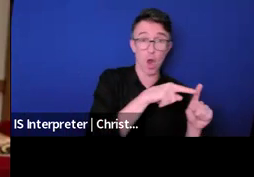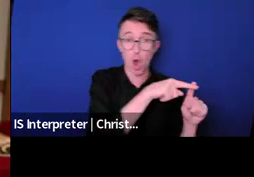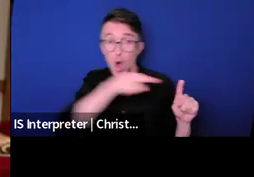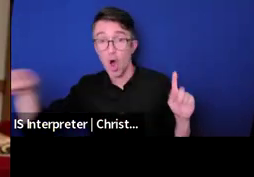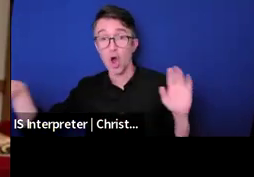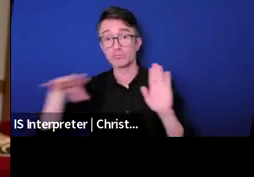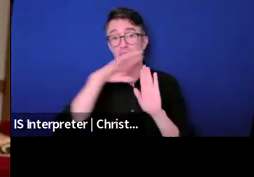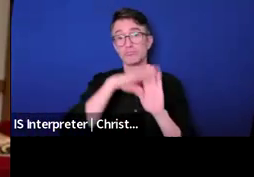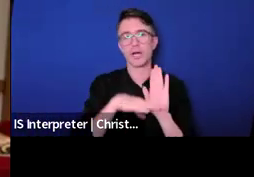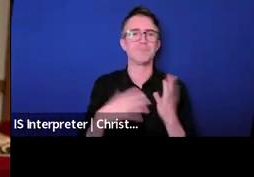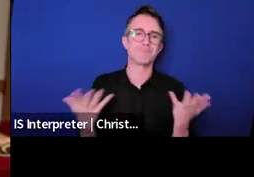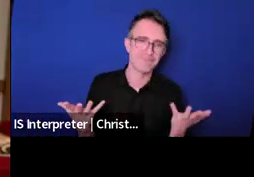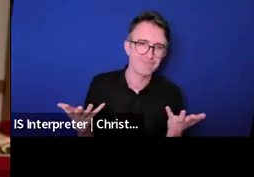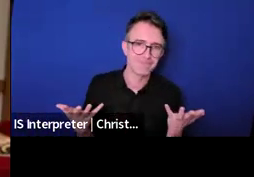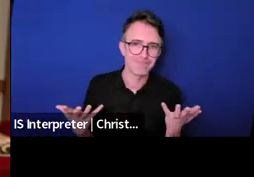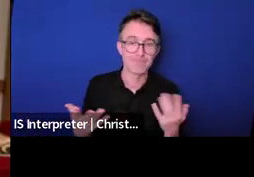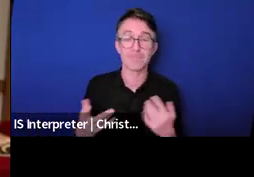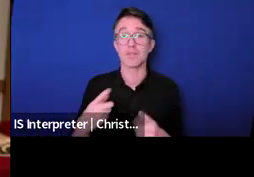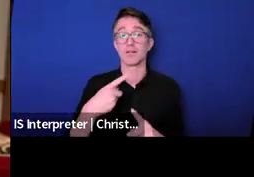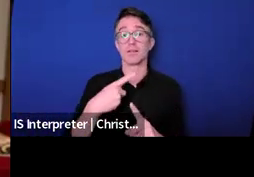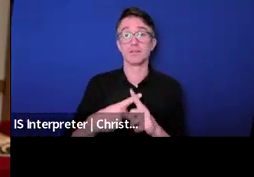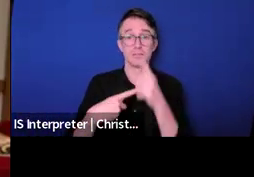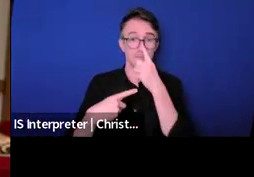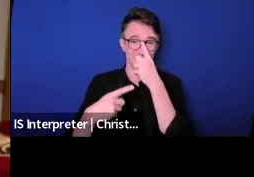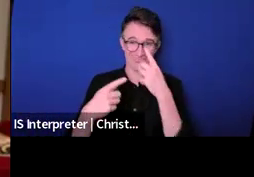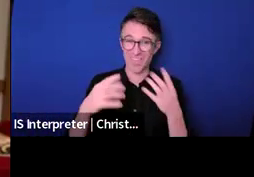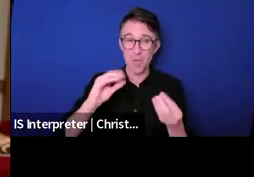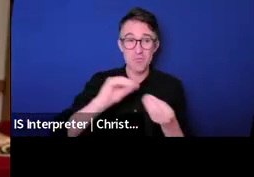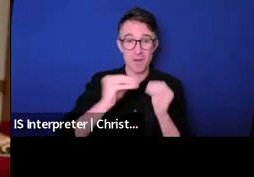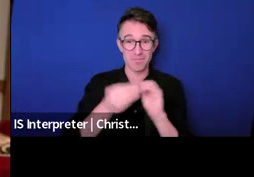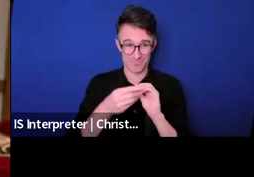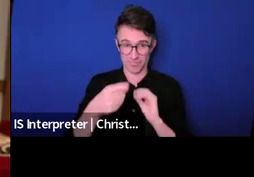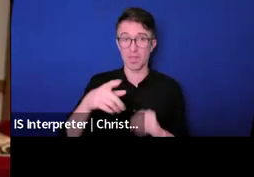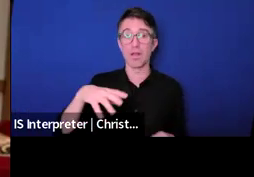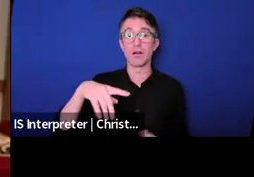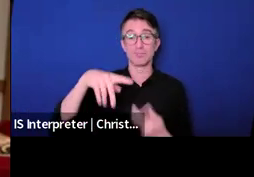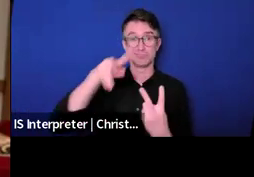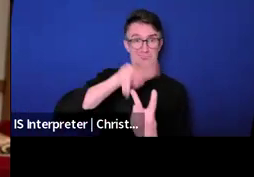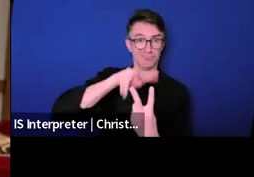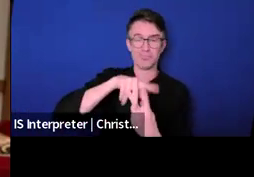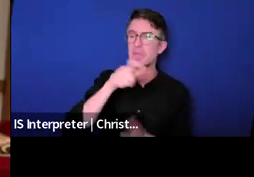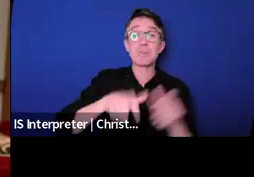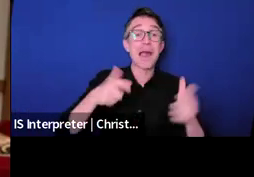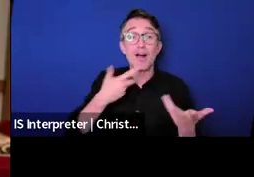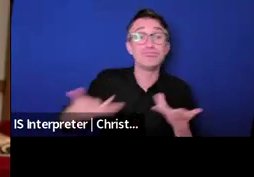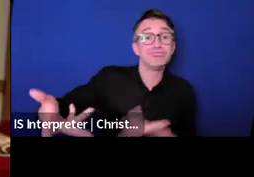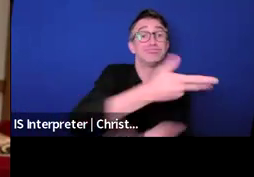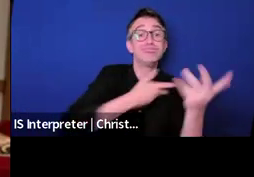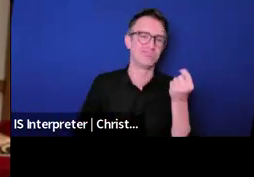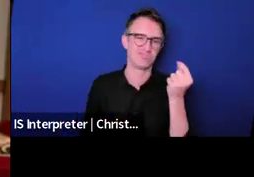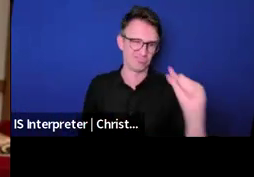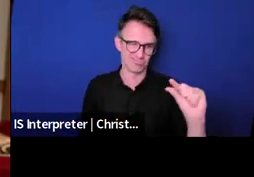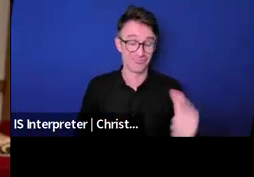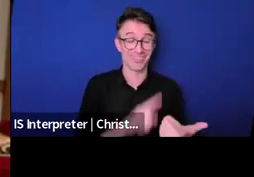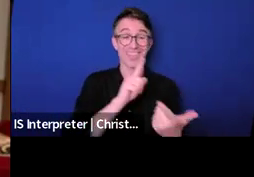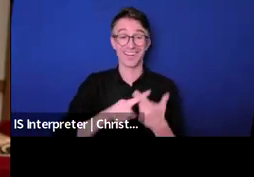provided, but also the geographical coverage. And most of the programs are actually about financial support, so close to